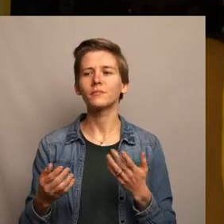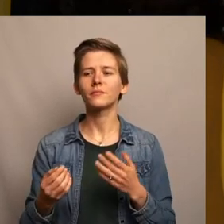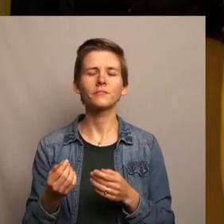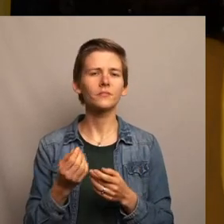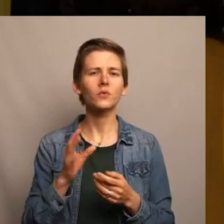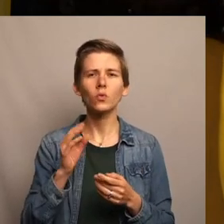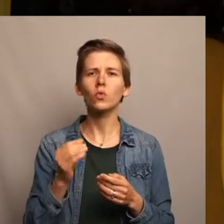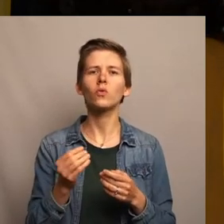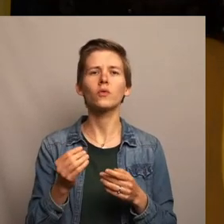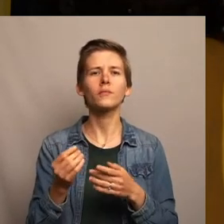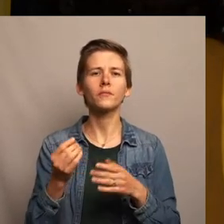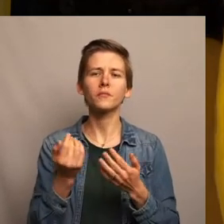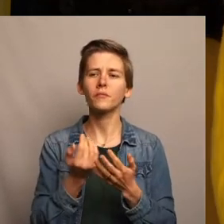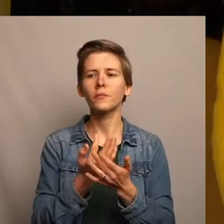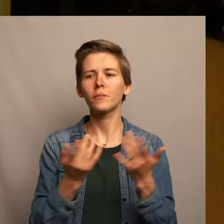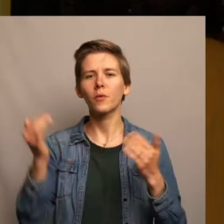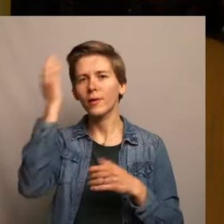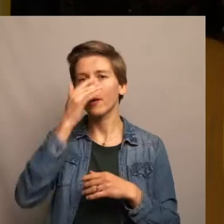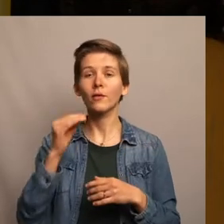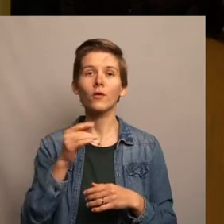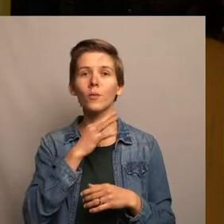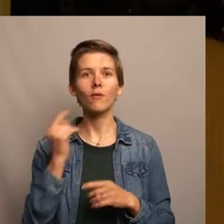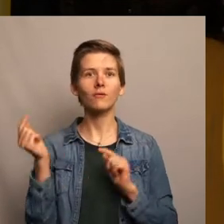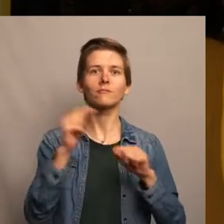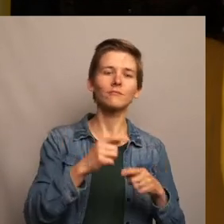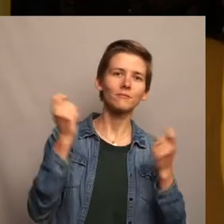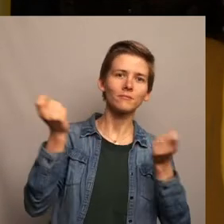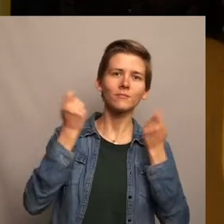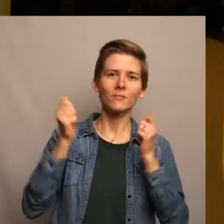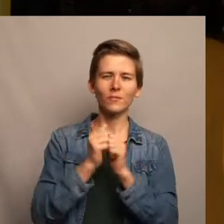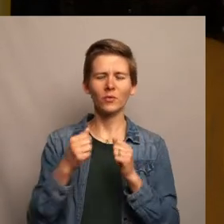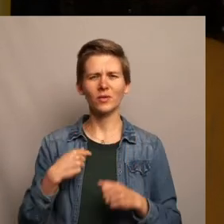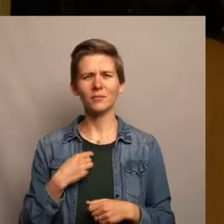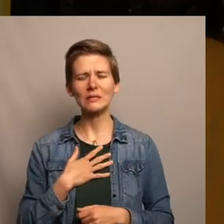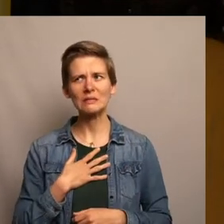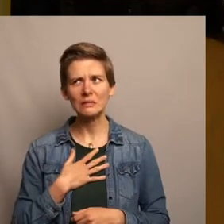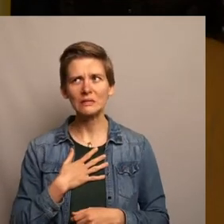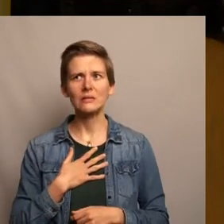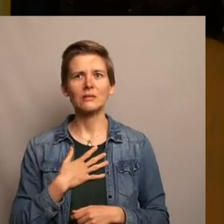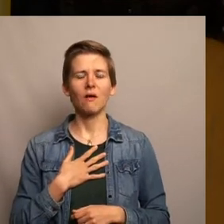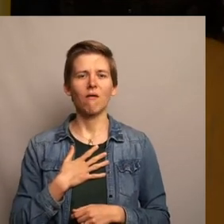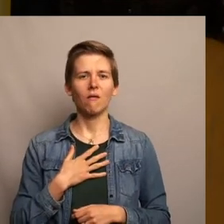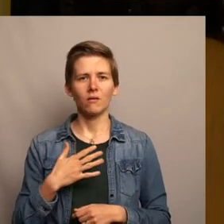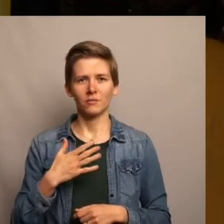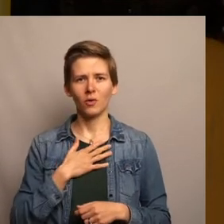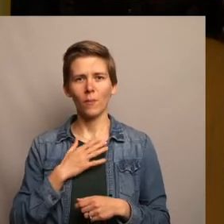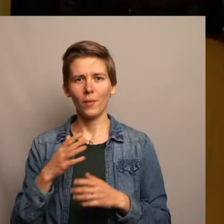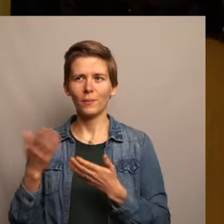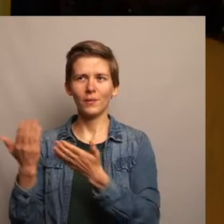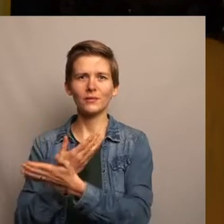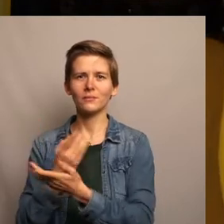know people from my country and friend and camera, they are still in one room and yeah, whatever.